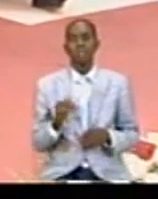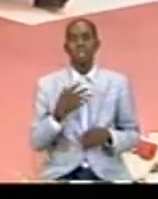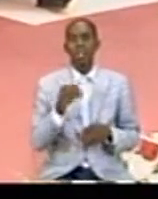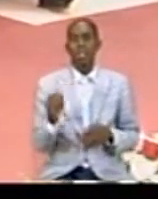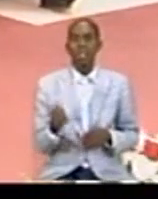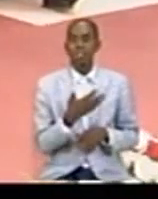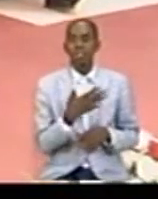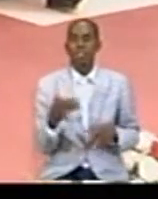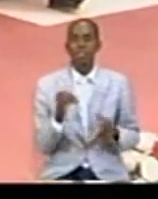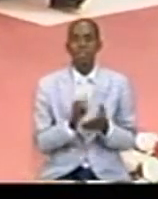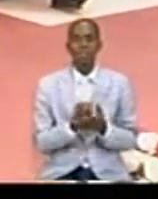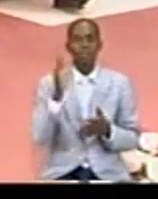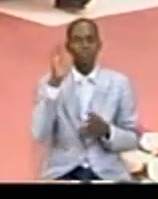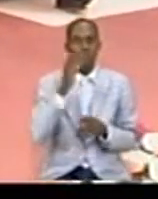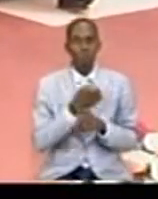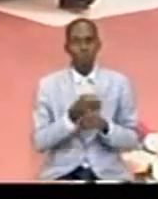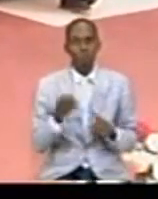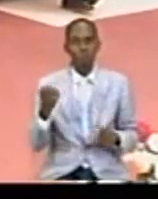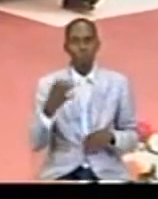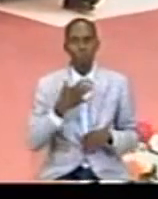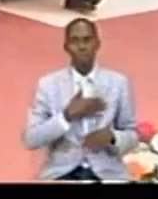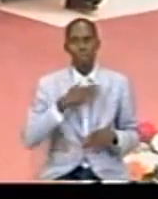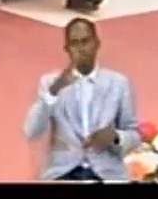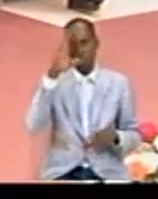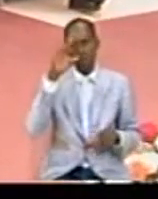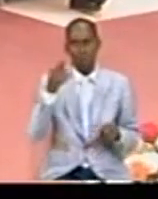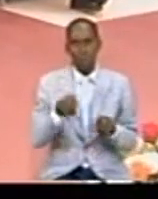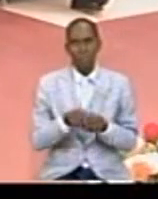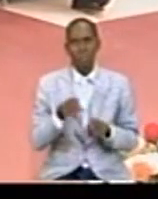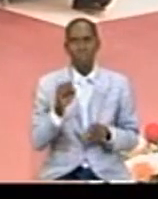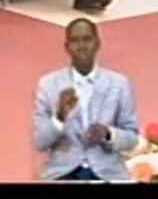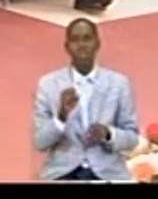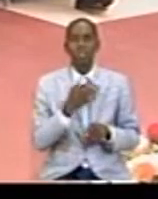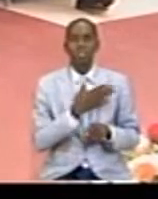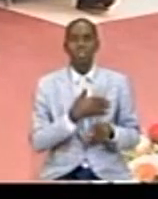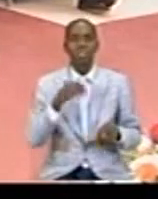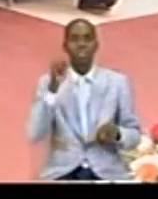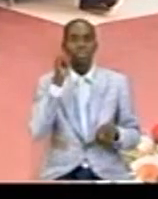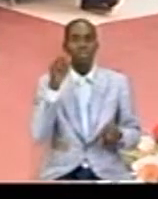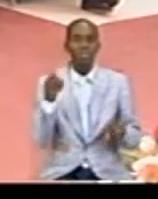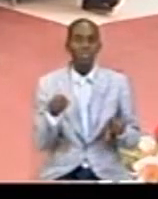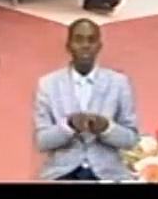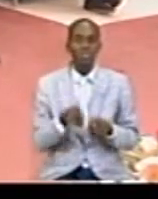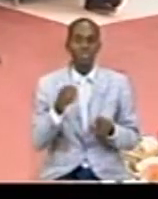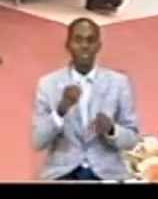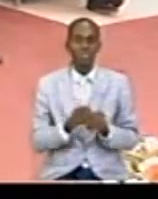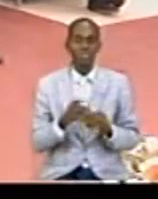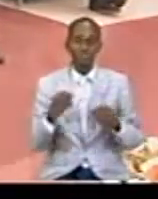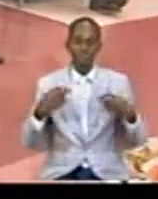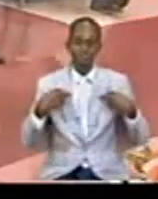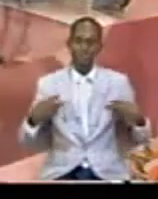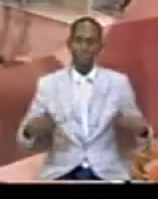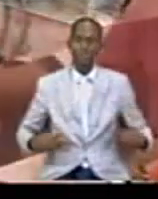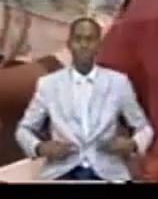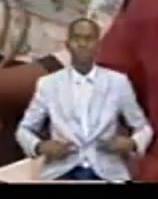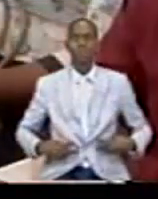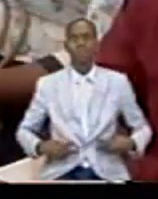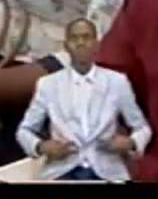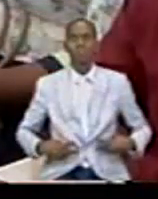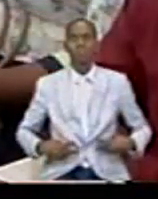Anything that will injure my brothers, that will injure my brothers and sisters physically.